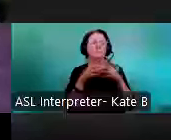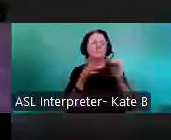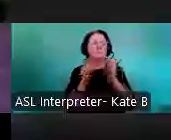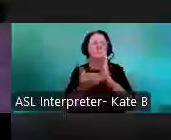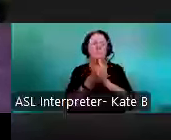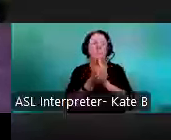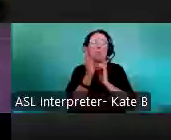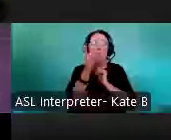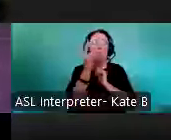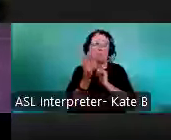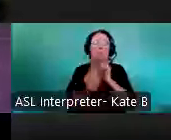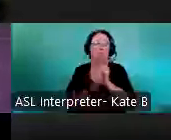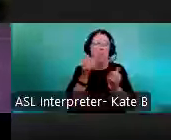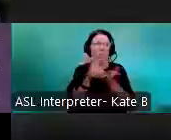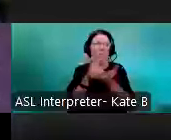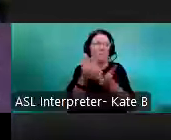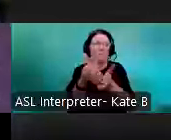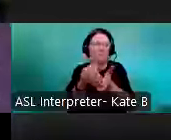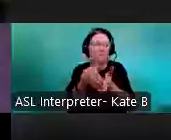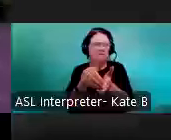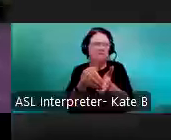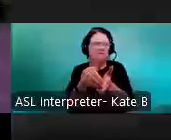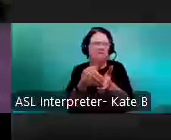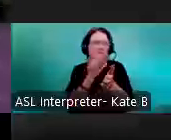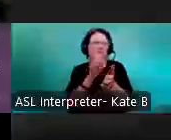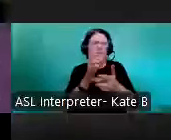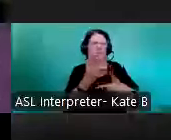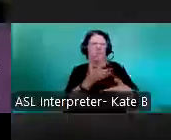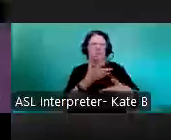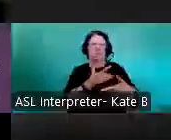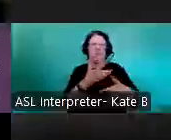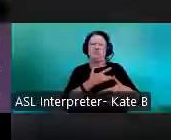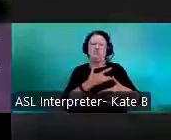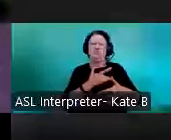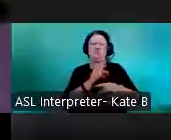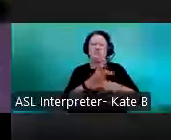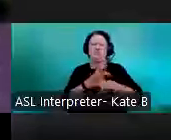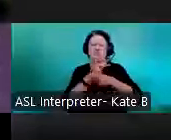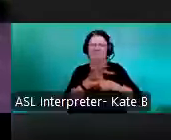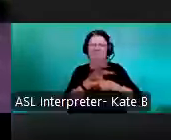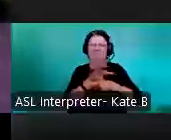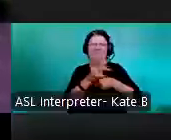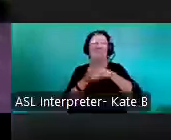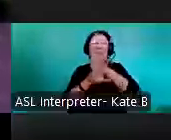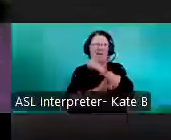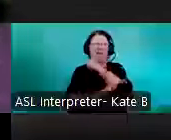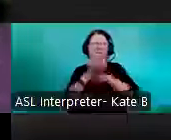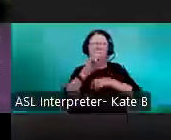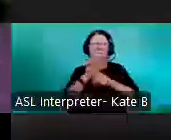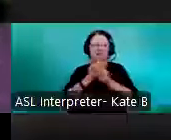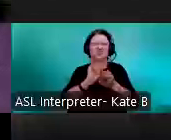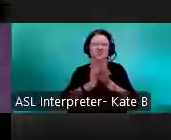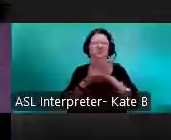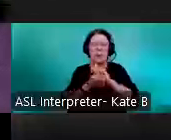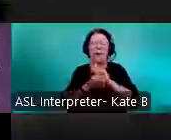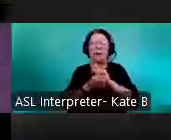our ballots now, and it's just a little concerning that we need to be aware that changing our constitution is